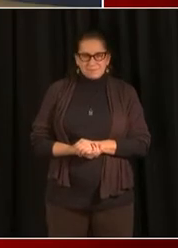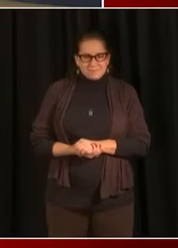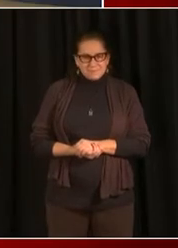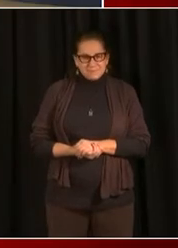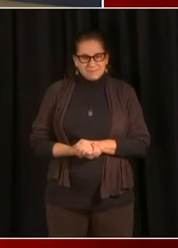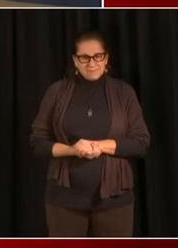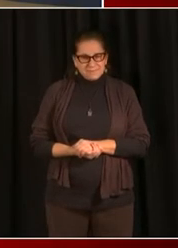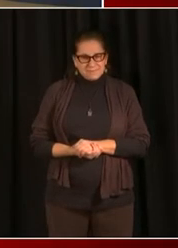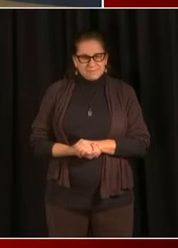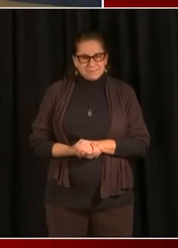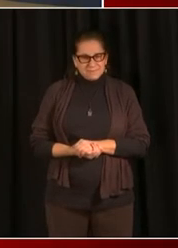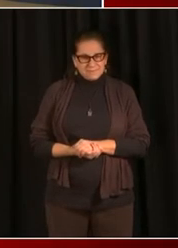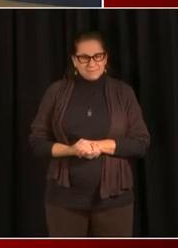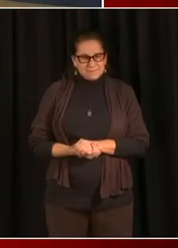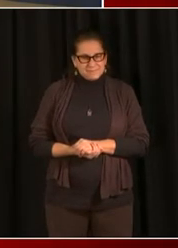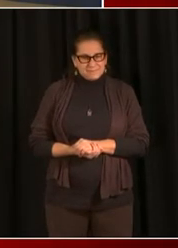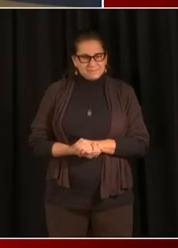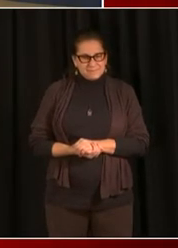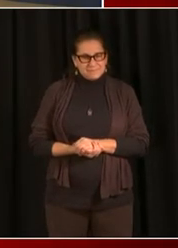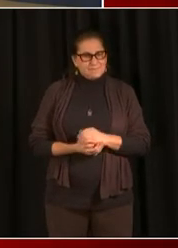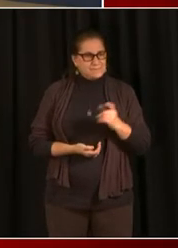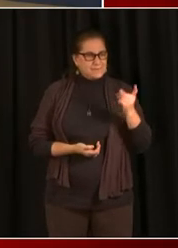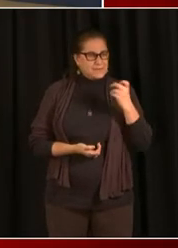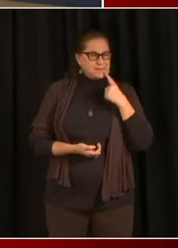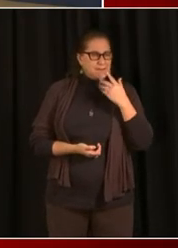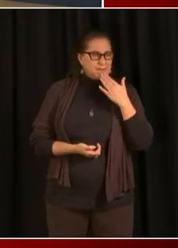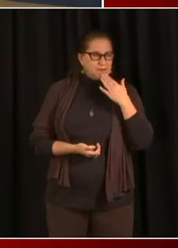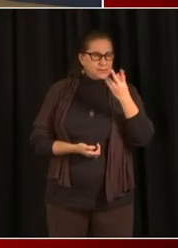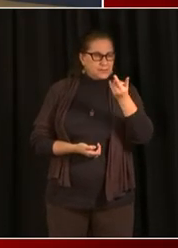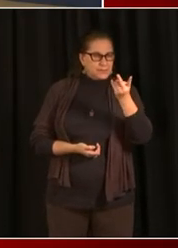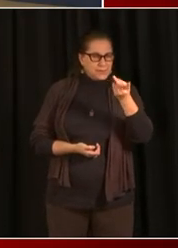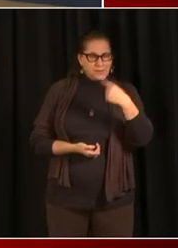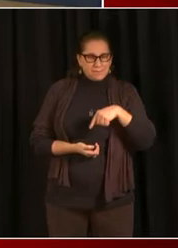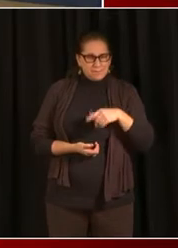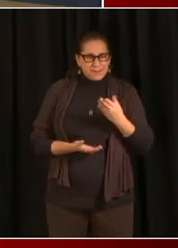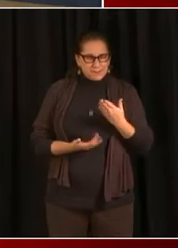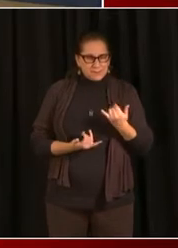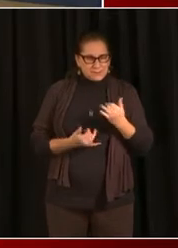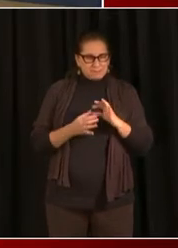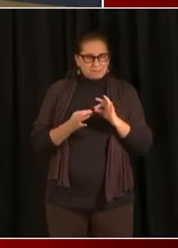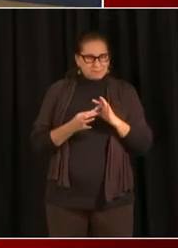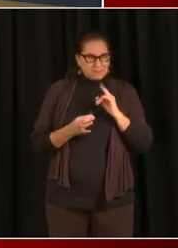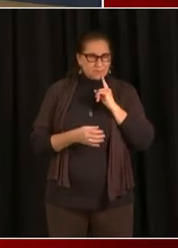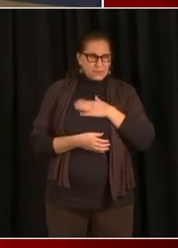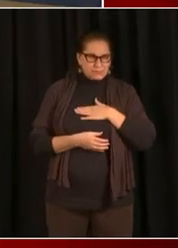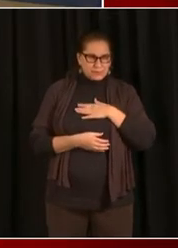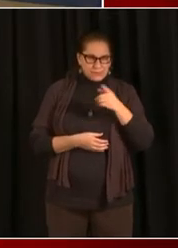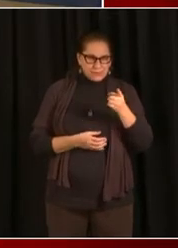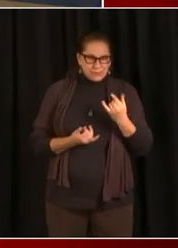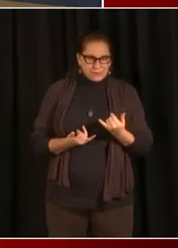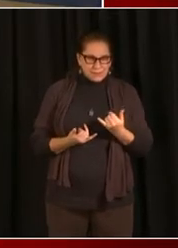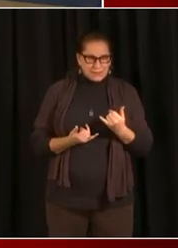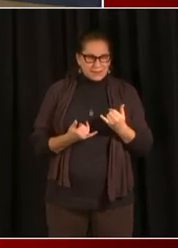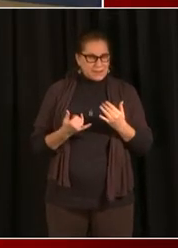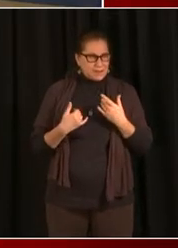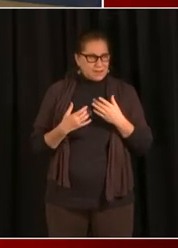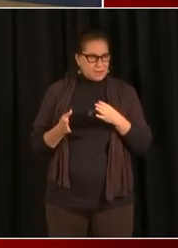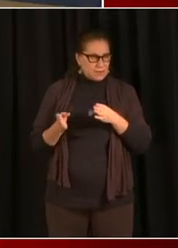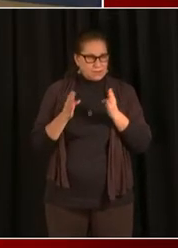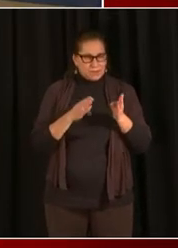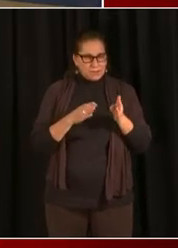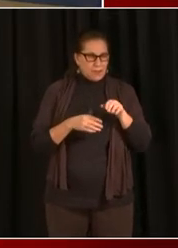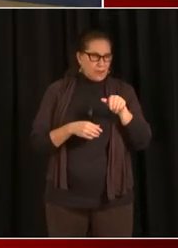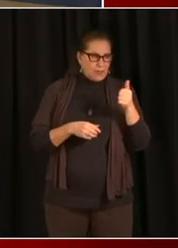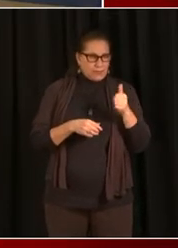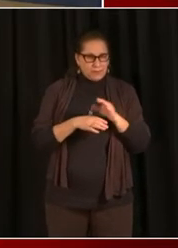All right, thank you guys so much. We really appreciate you guys being here. This is amazing. I do want to pivot now to two other business owners that